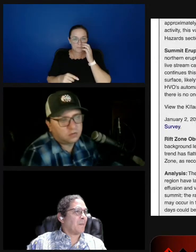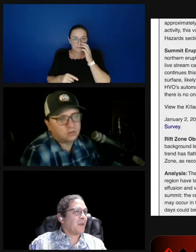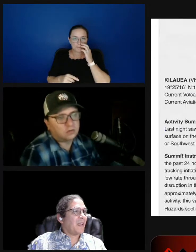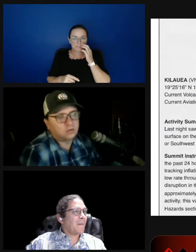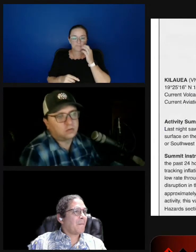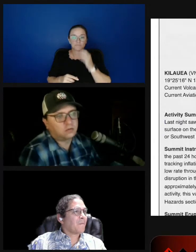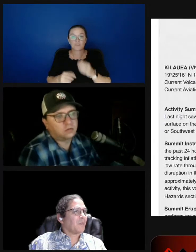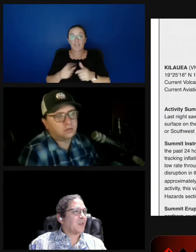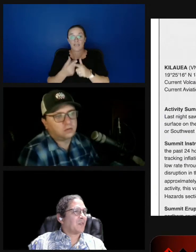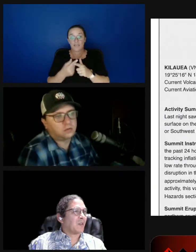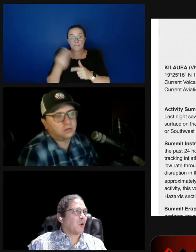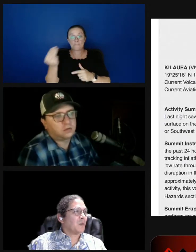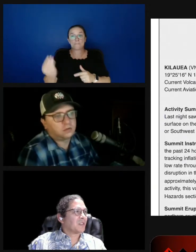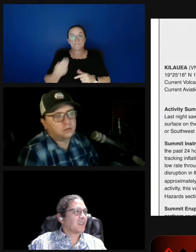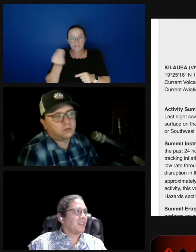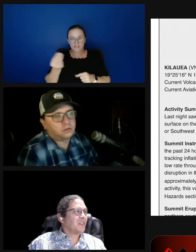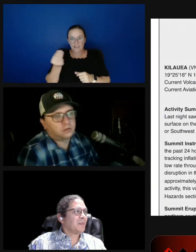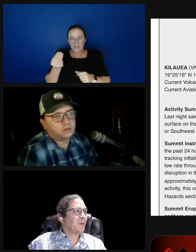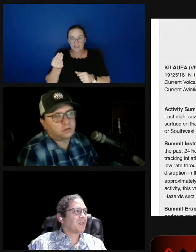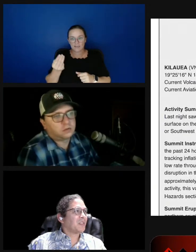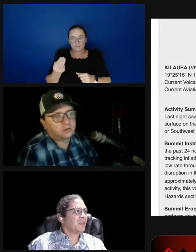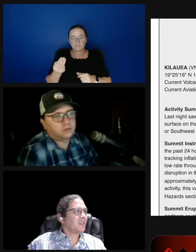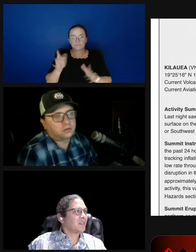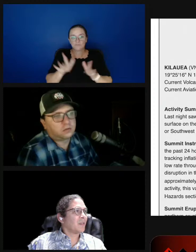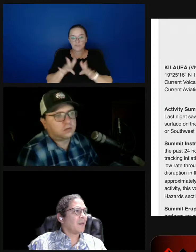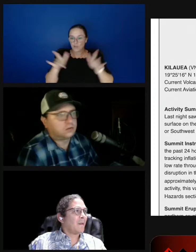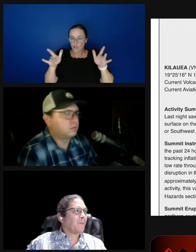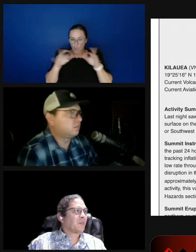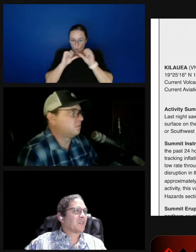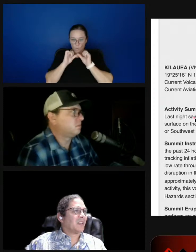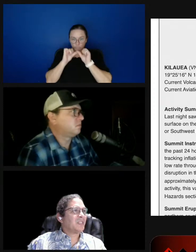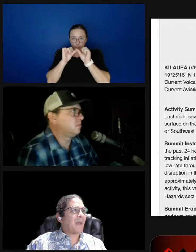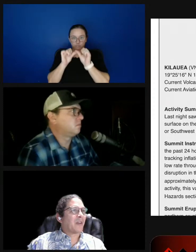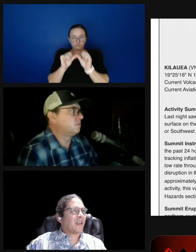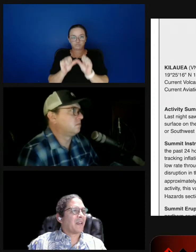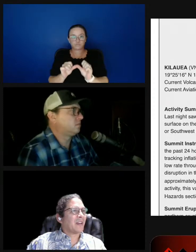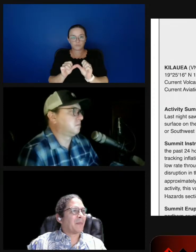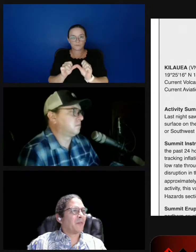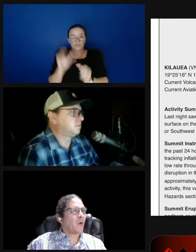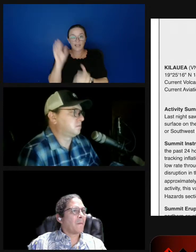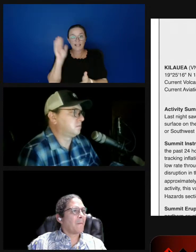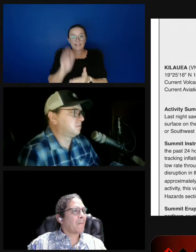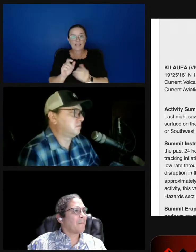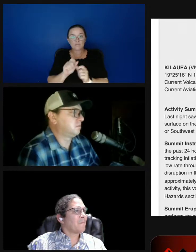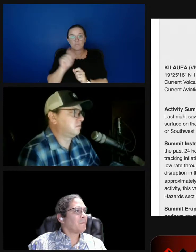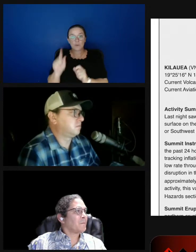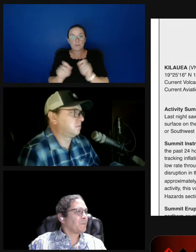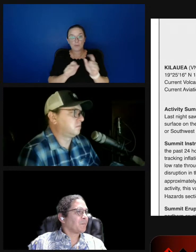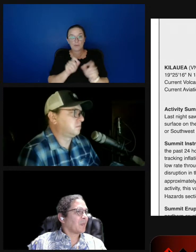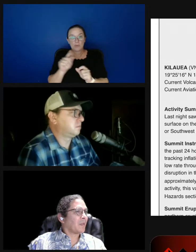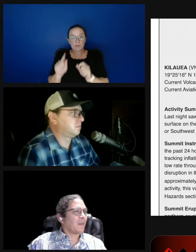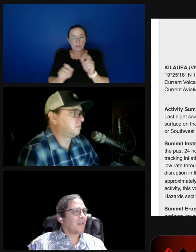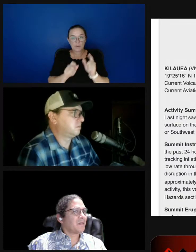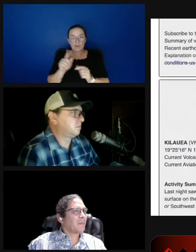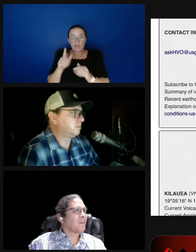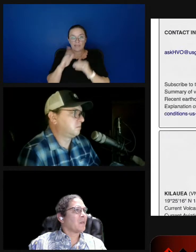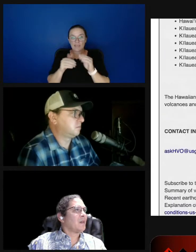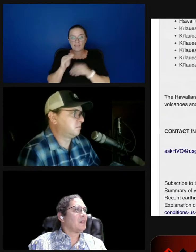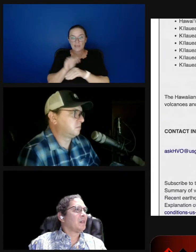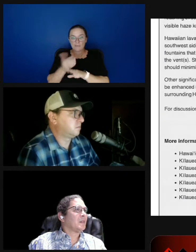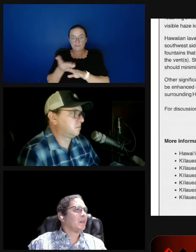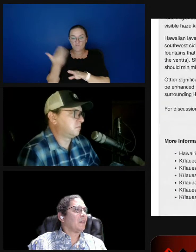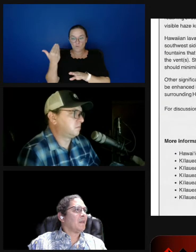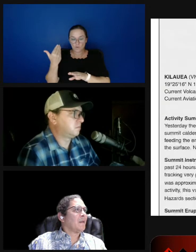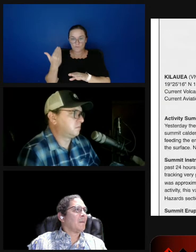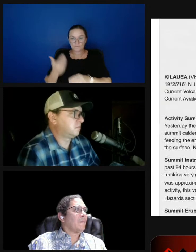So on Monday, they note that glow continues to be persistent. There's less spattering than the night before, right?